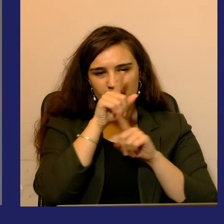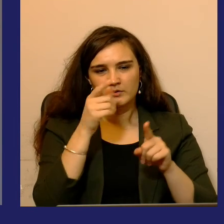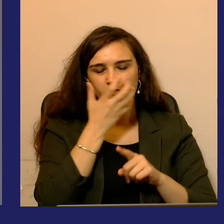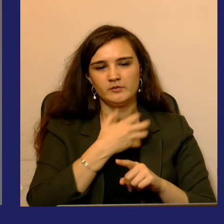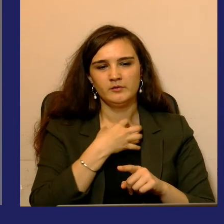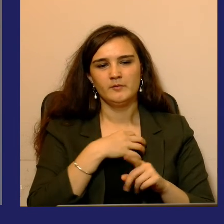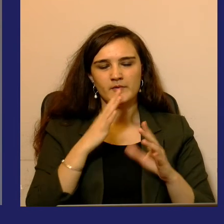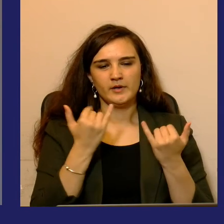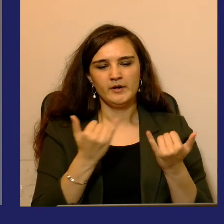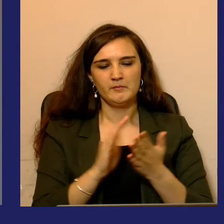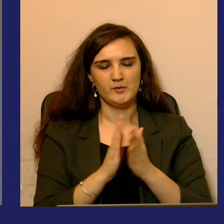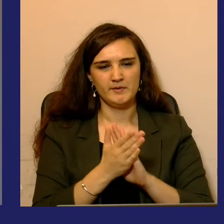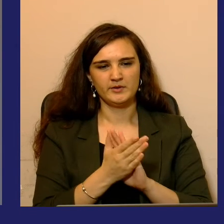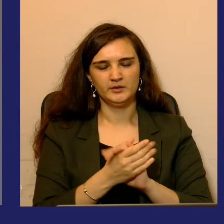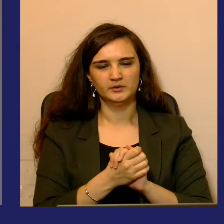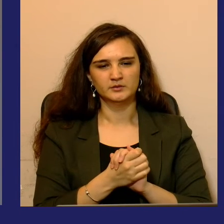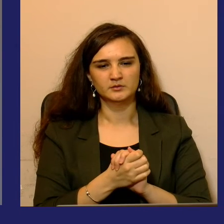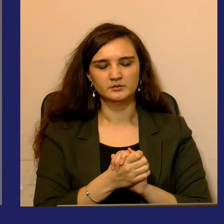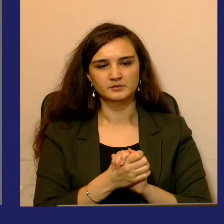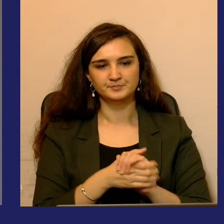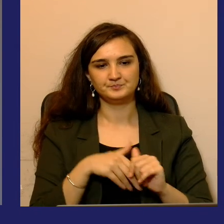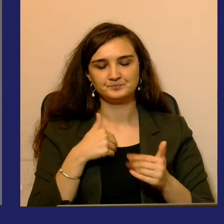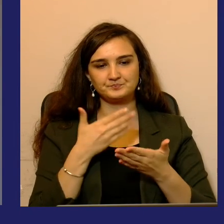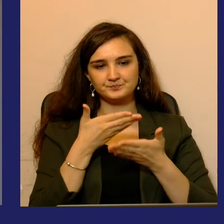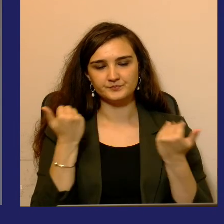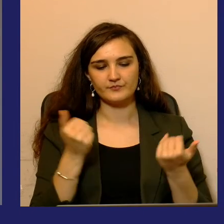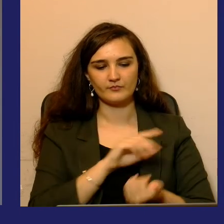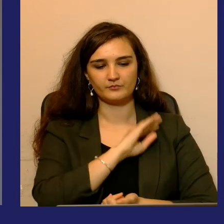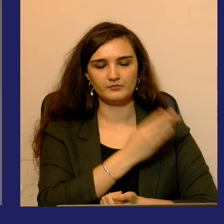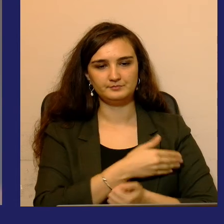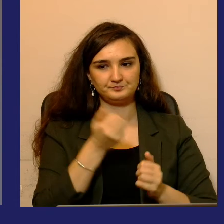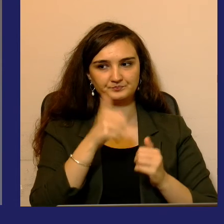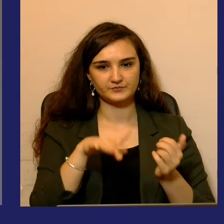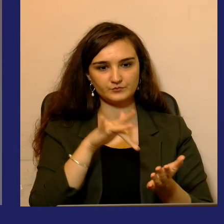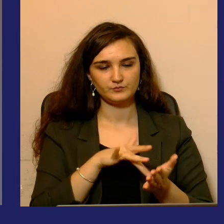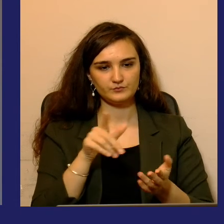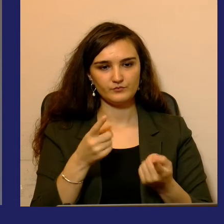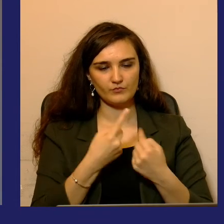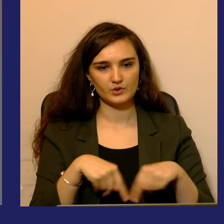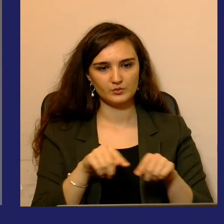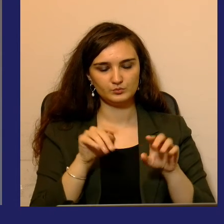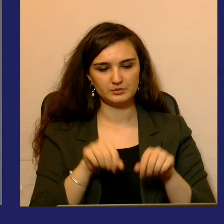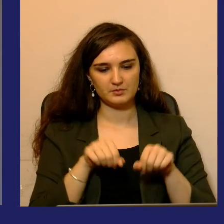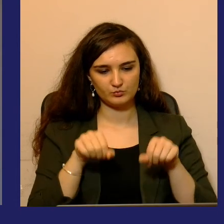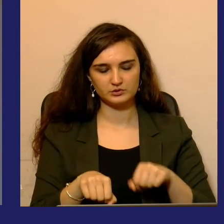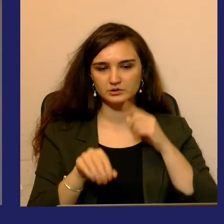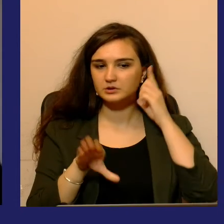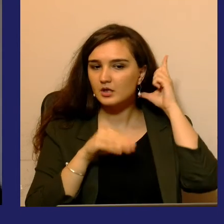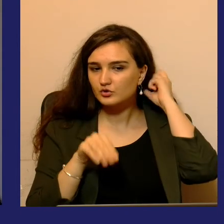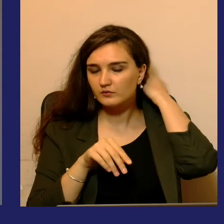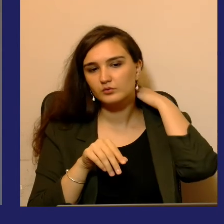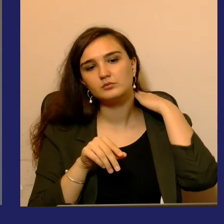we don't even have a strong central, you know, electoral authority. So it's in many ways no surprise we're in